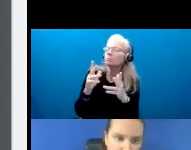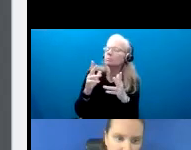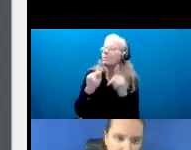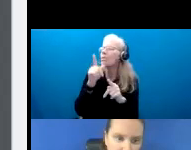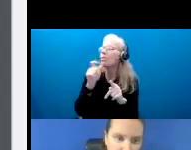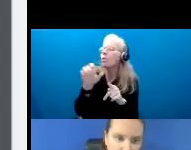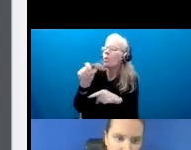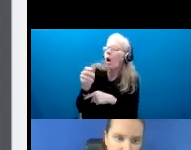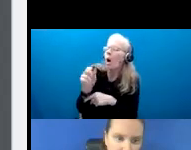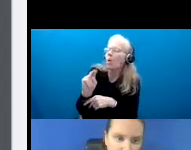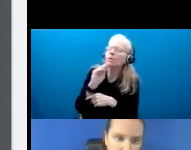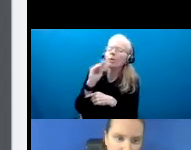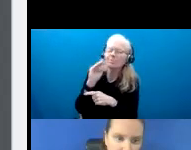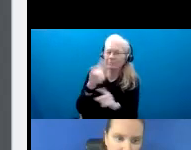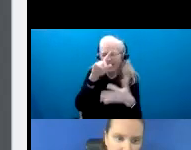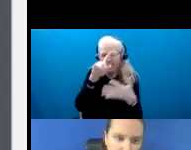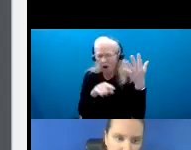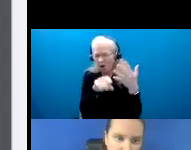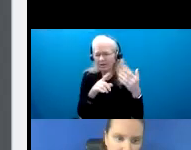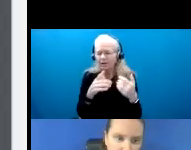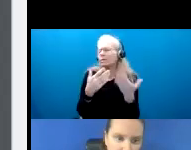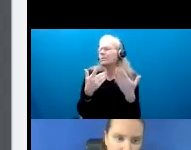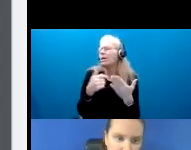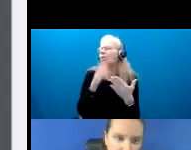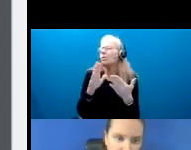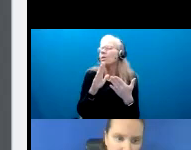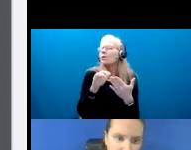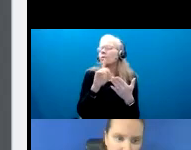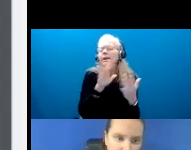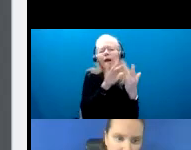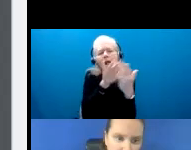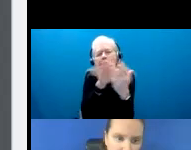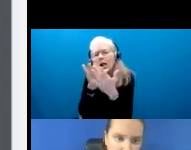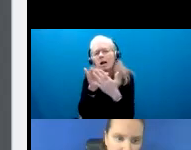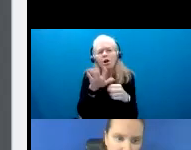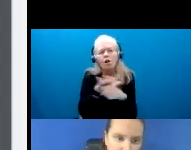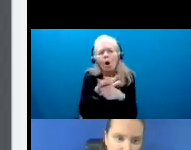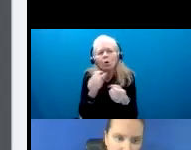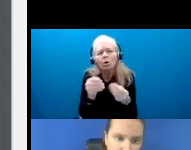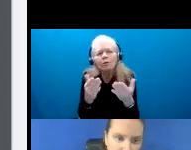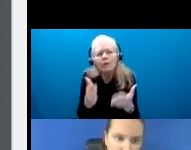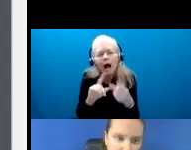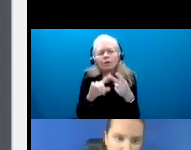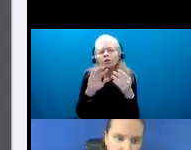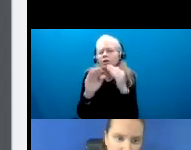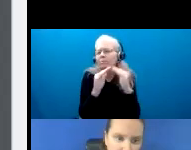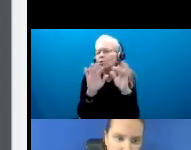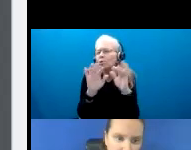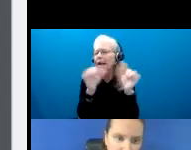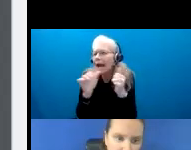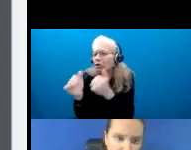with our local providers, community services, and our agencies that work with these programs.